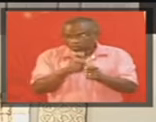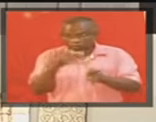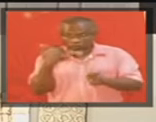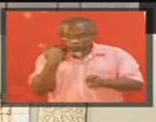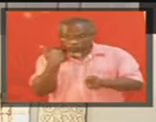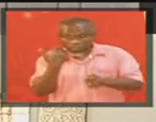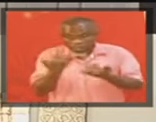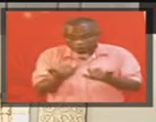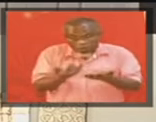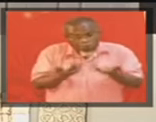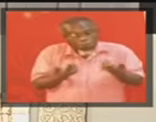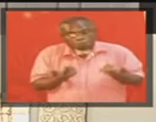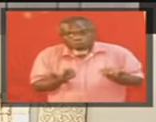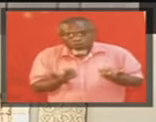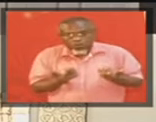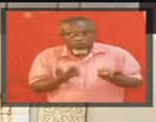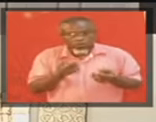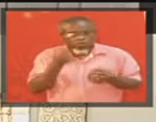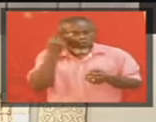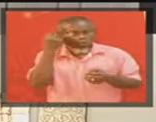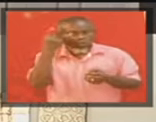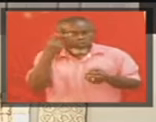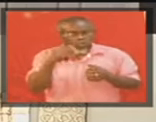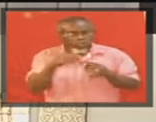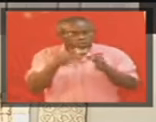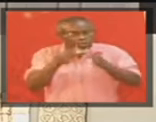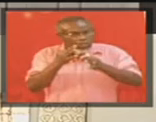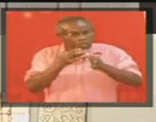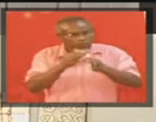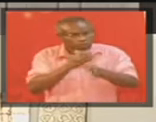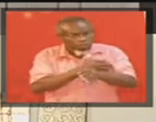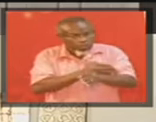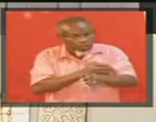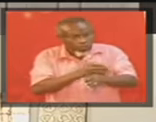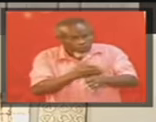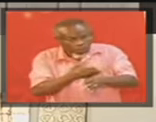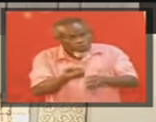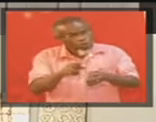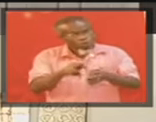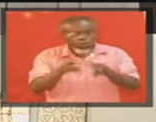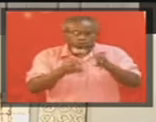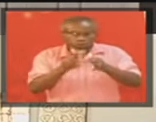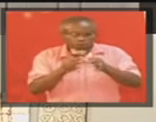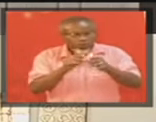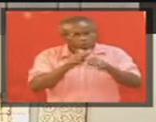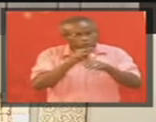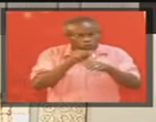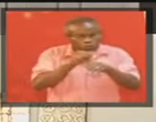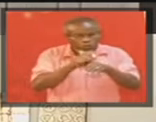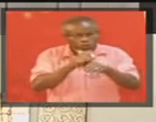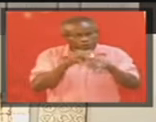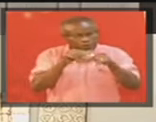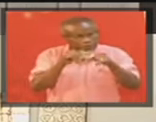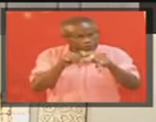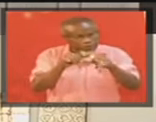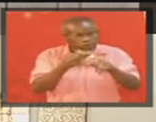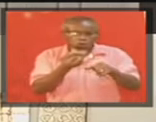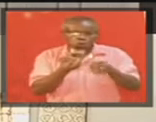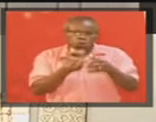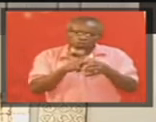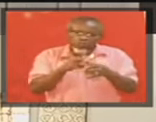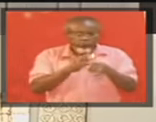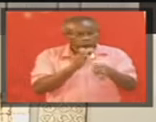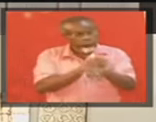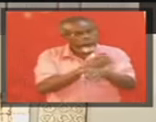how well the clients are doing. So we have a very extensive checklist of symptoms that we go through. We ask